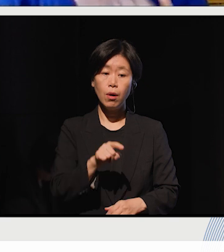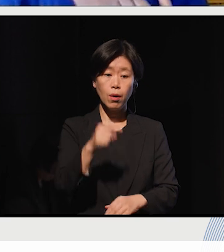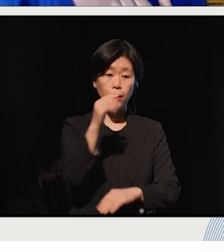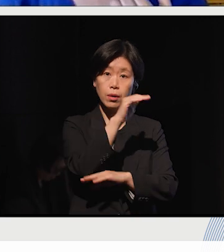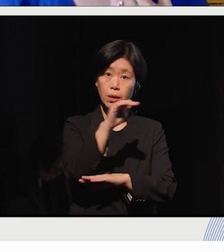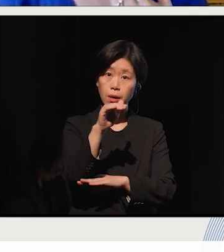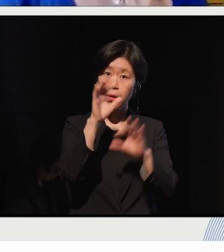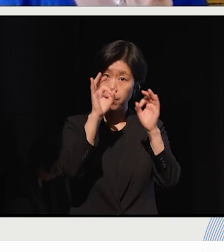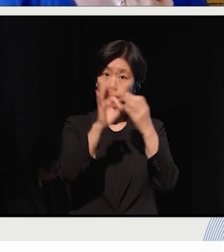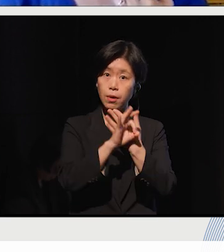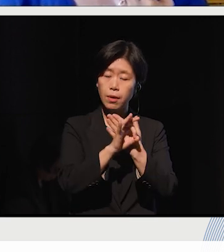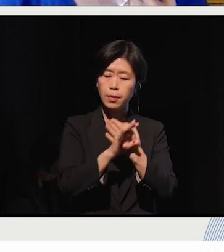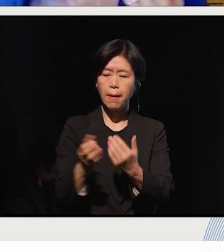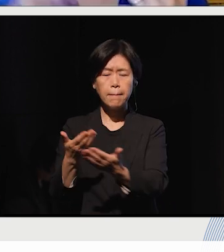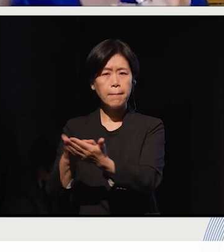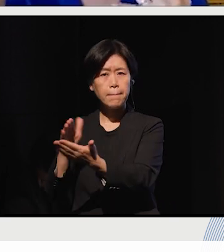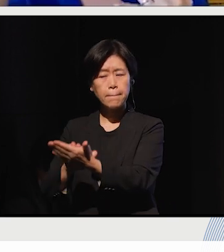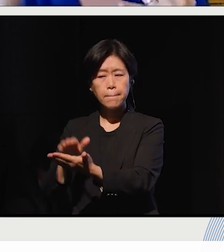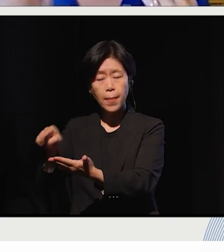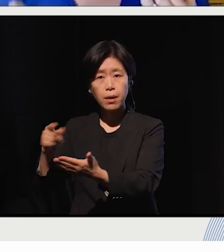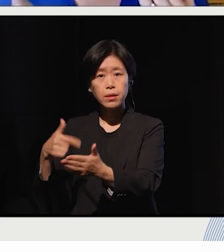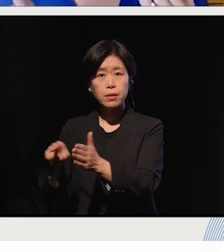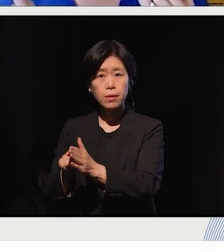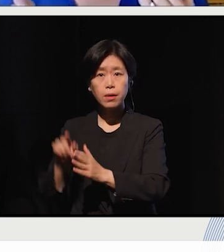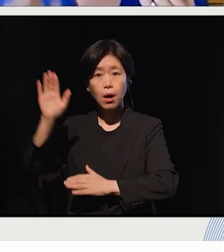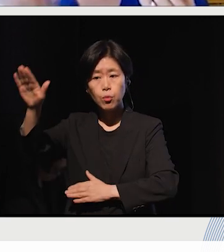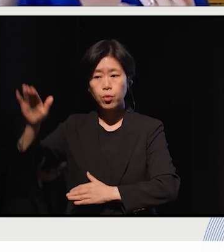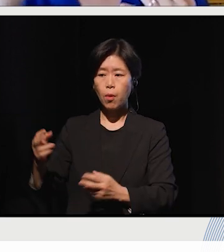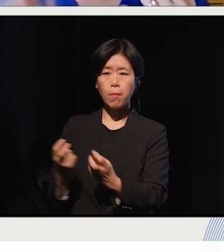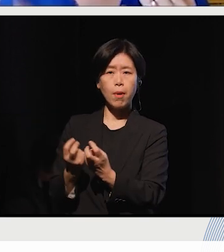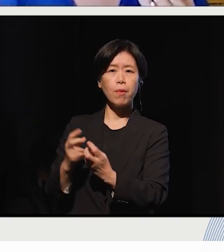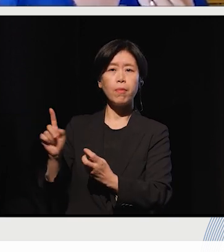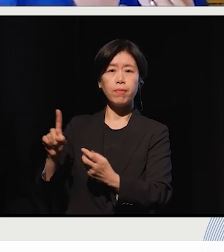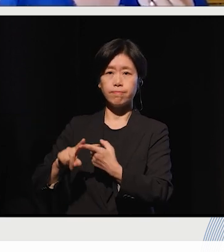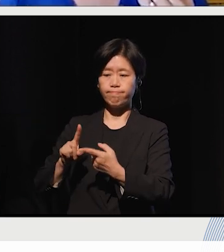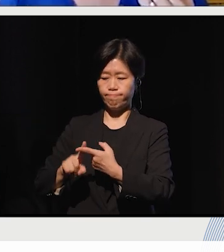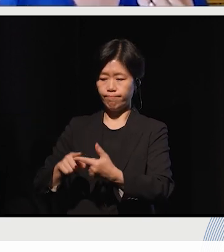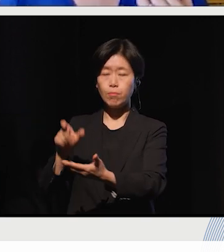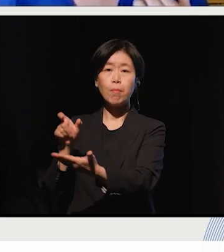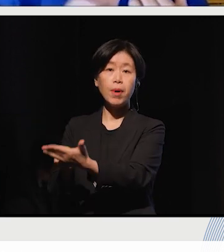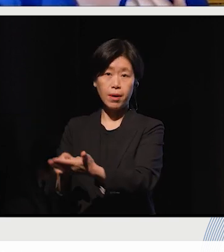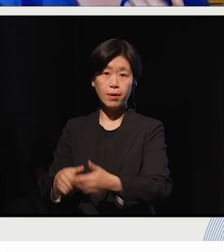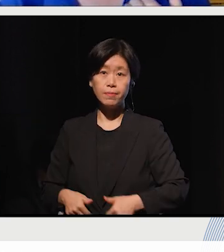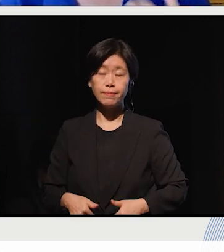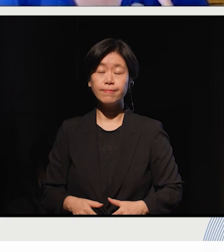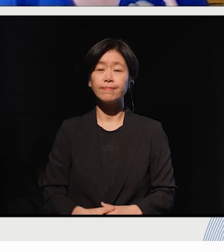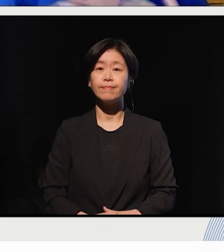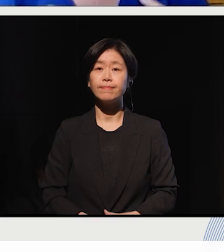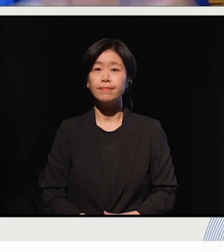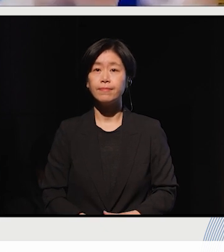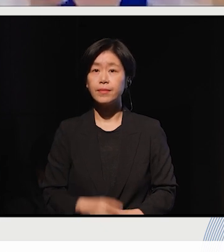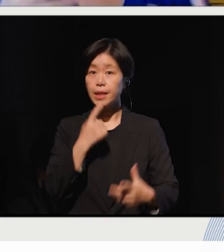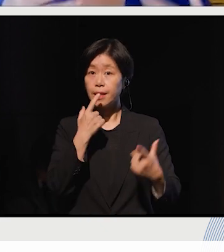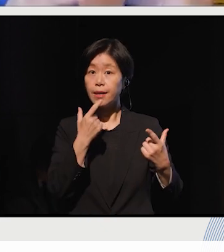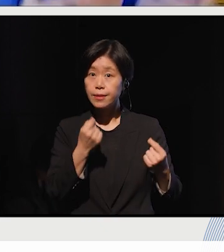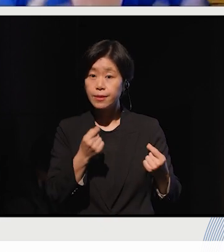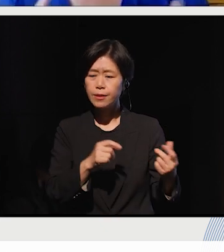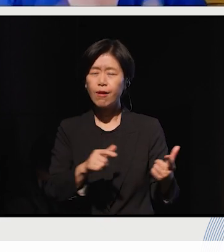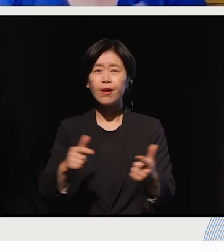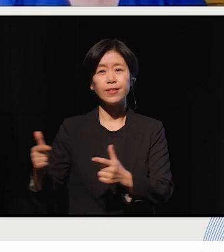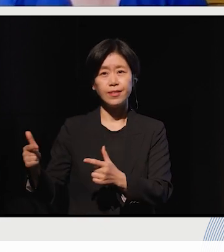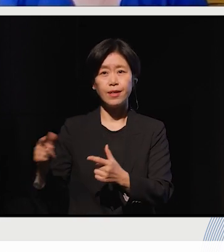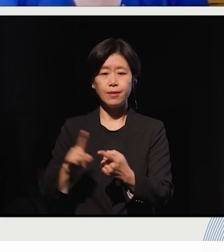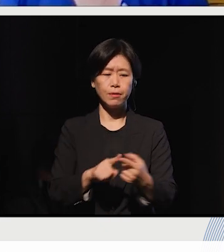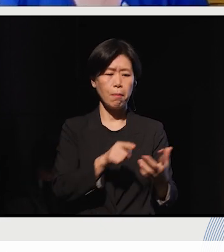the actions you're going to address in order to improve those areas that need improvements. You're going to identify things like what are the